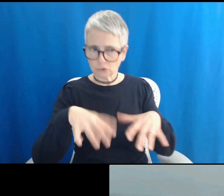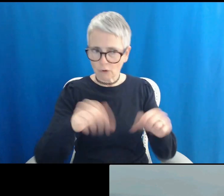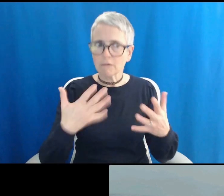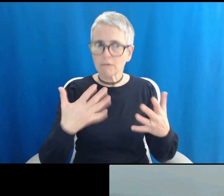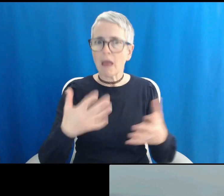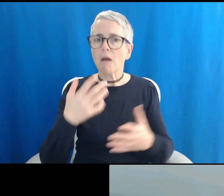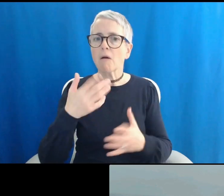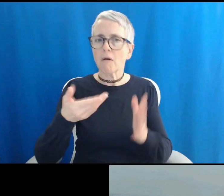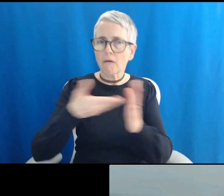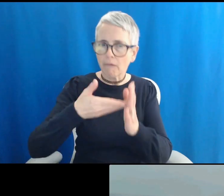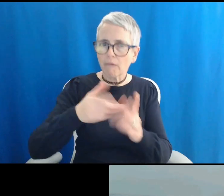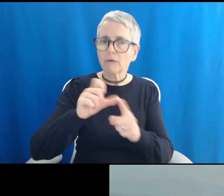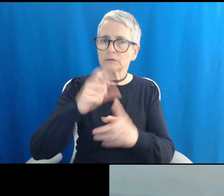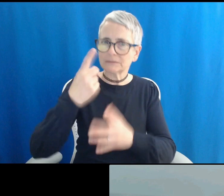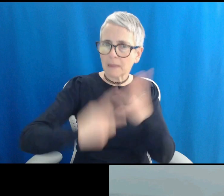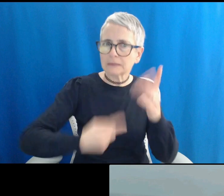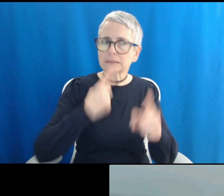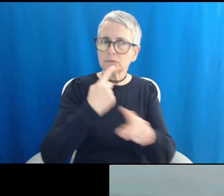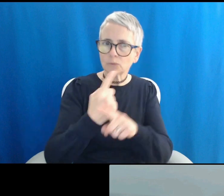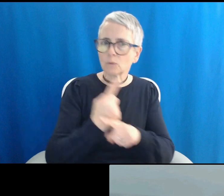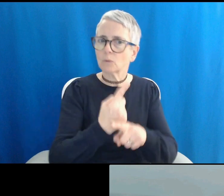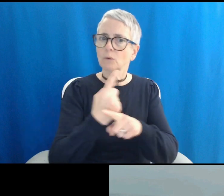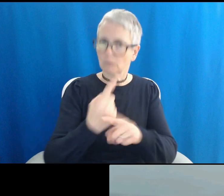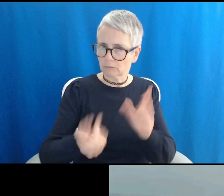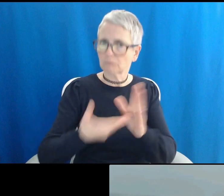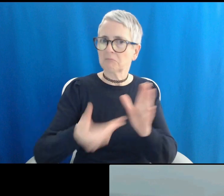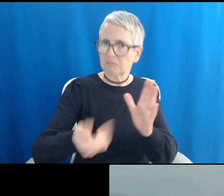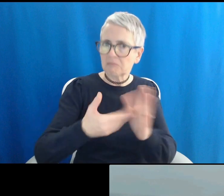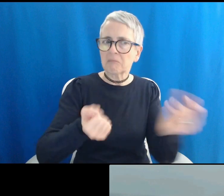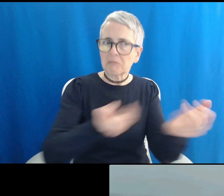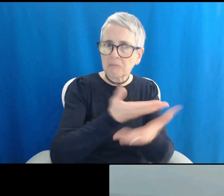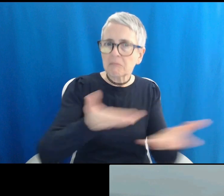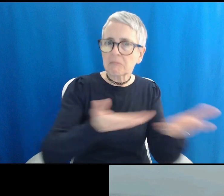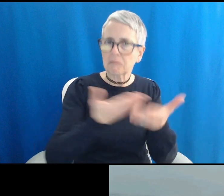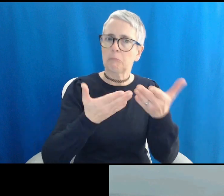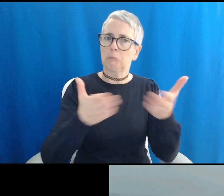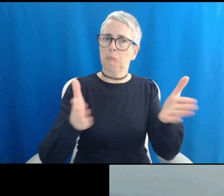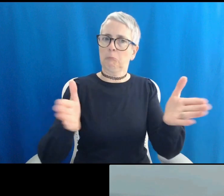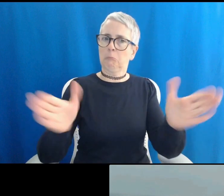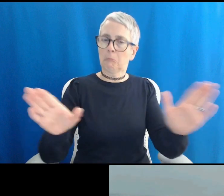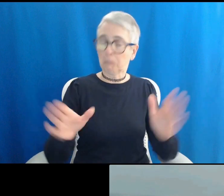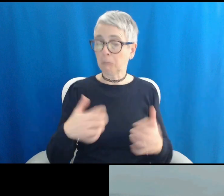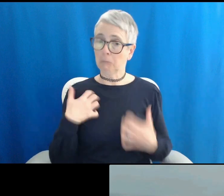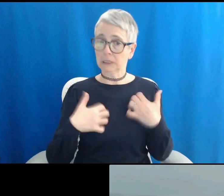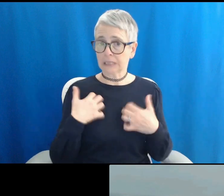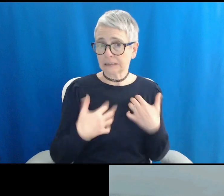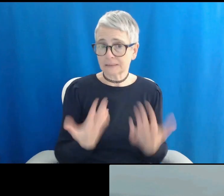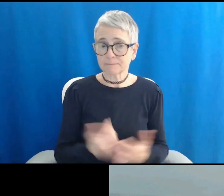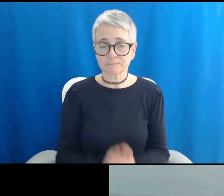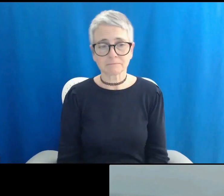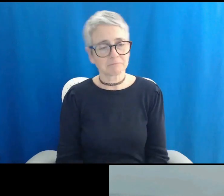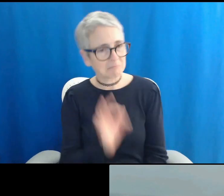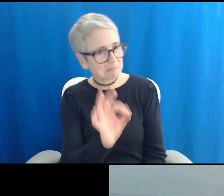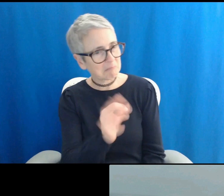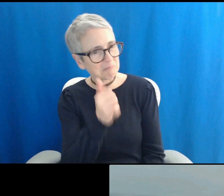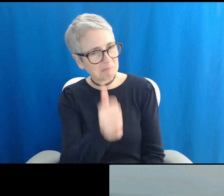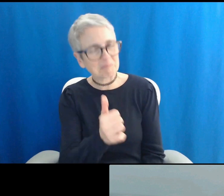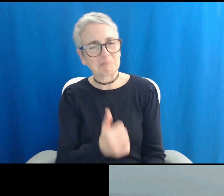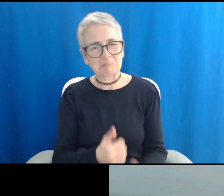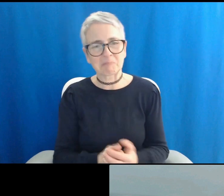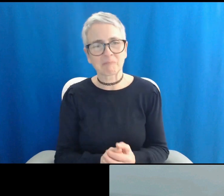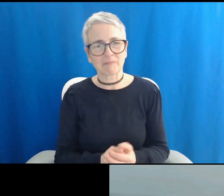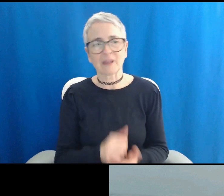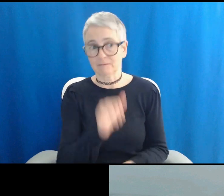also increasing at the moment. So I mean, I'm quite excited about that. Fantastic. Yeah, I think things like